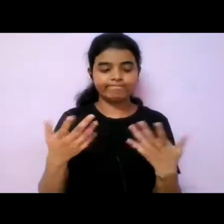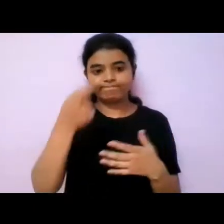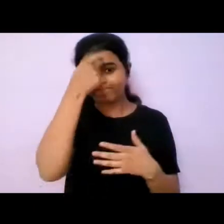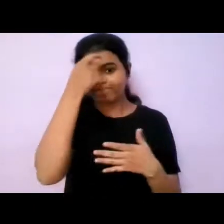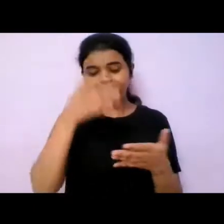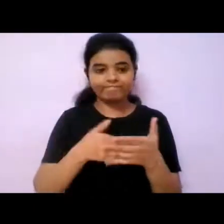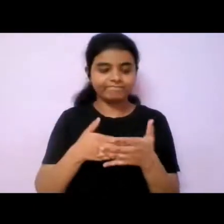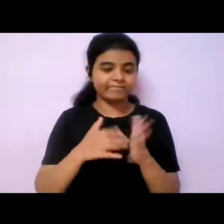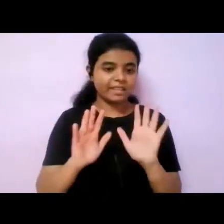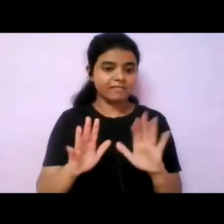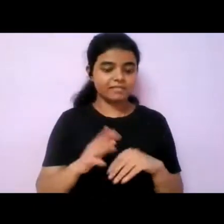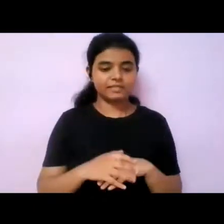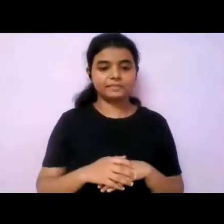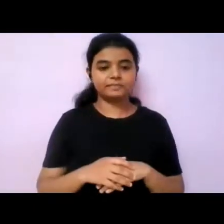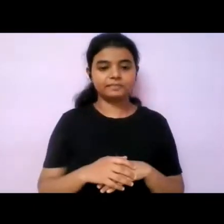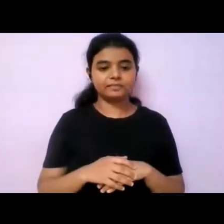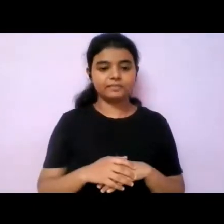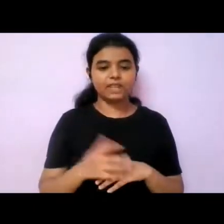difficulty here.